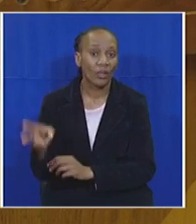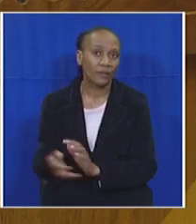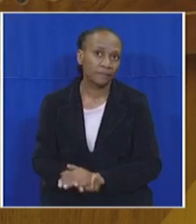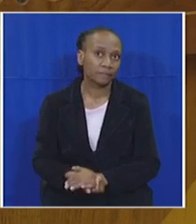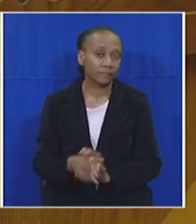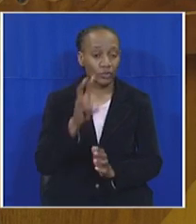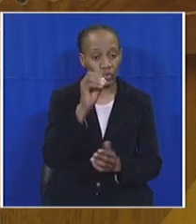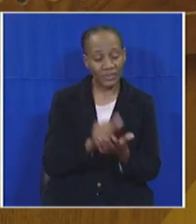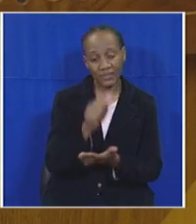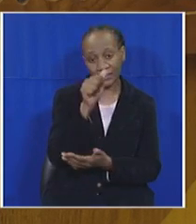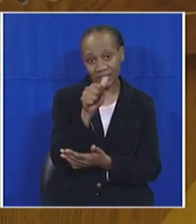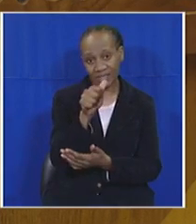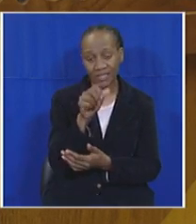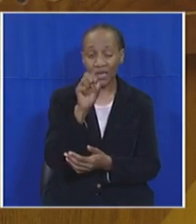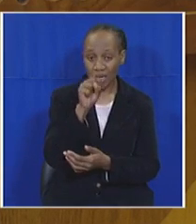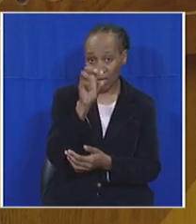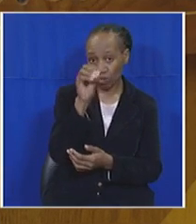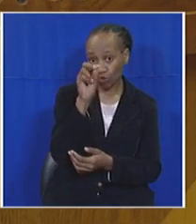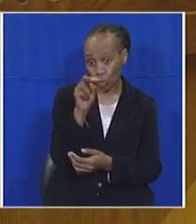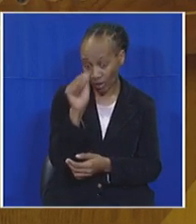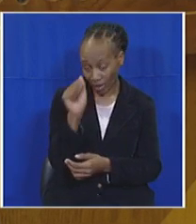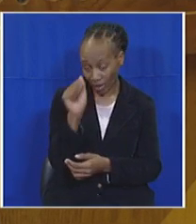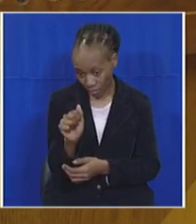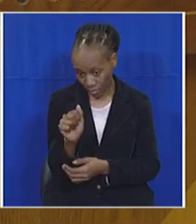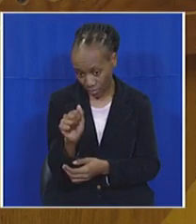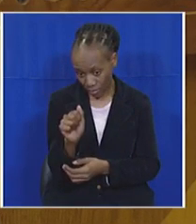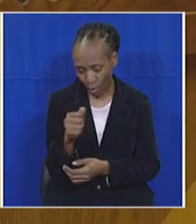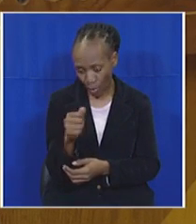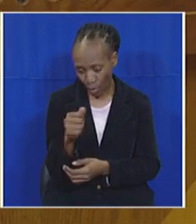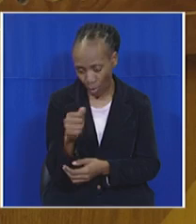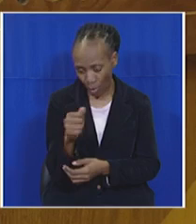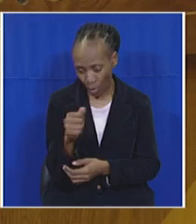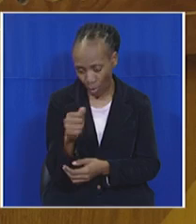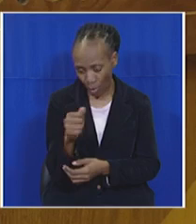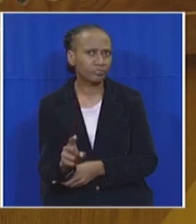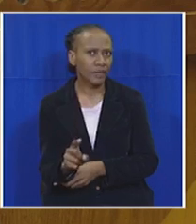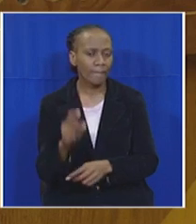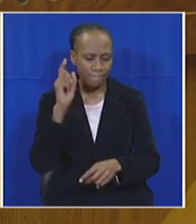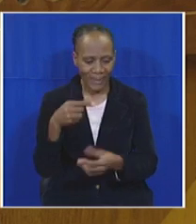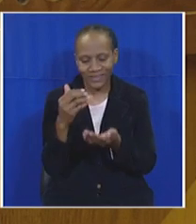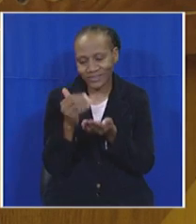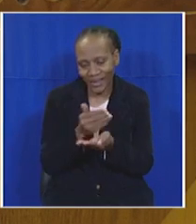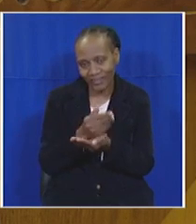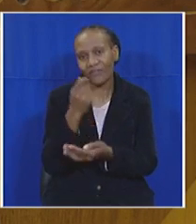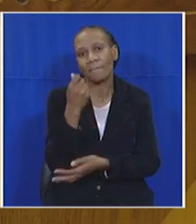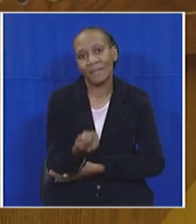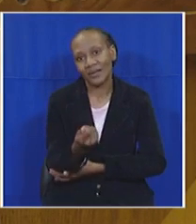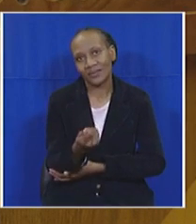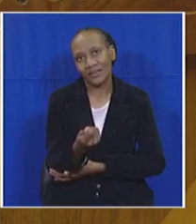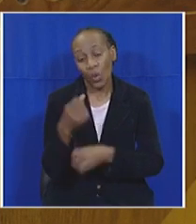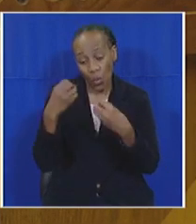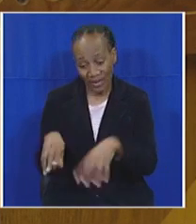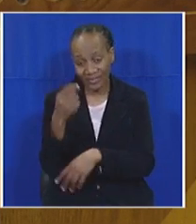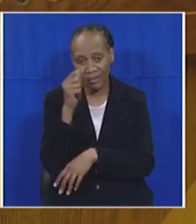the 2016 State of the Nation address, Madam, it was emphasized that excessive and wasteful expenditure must be